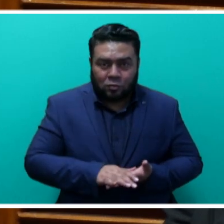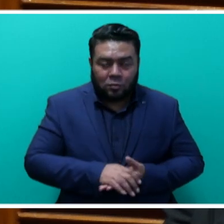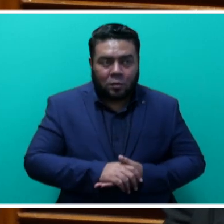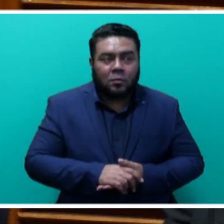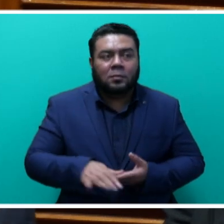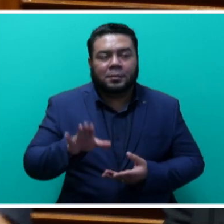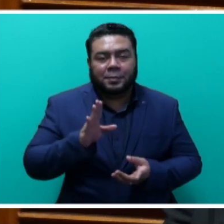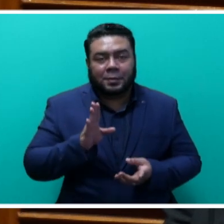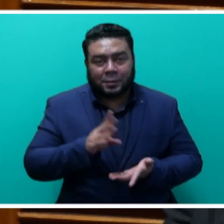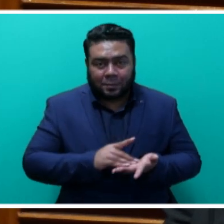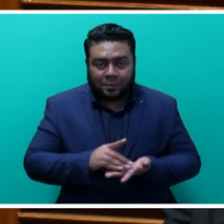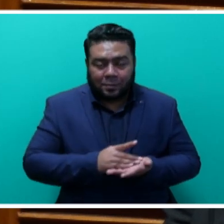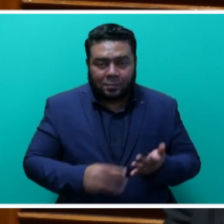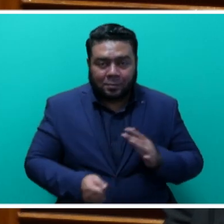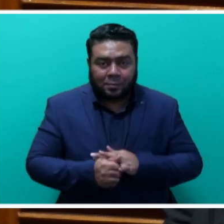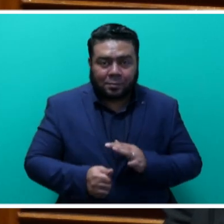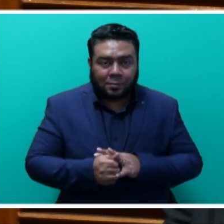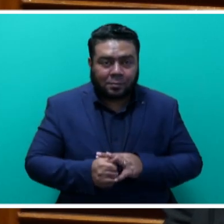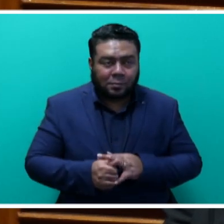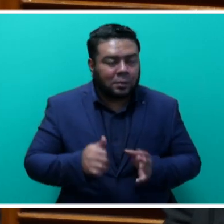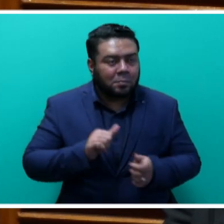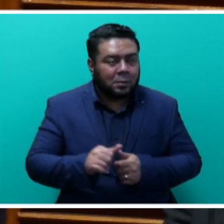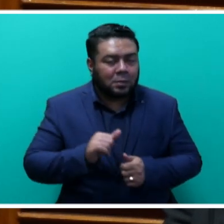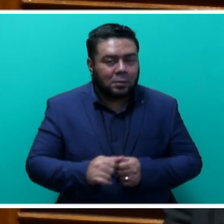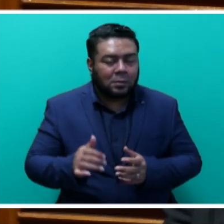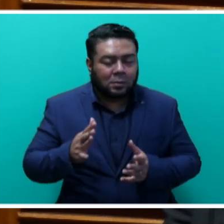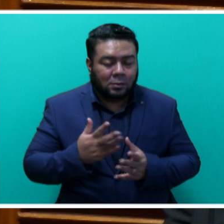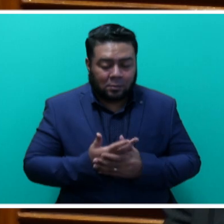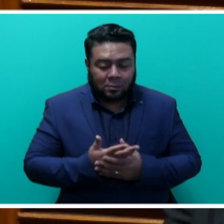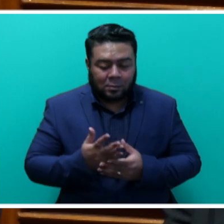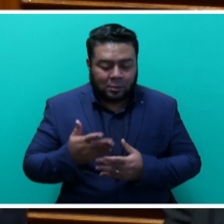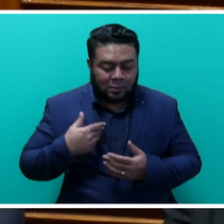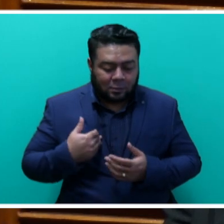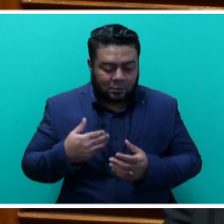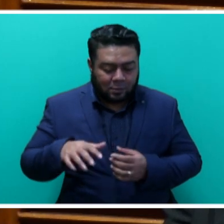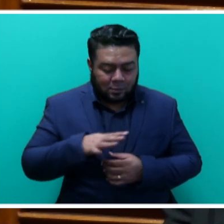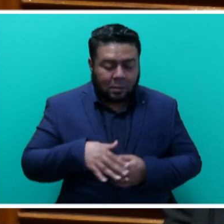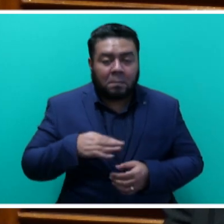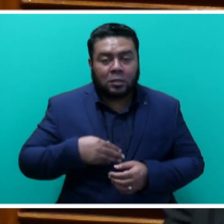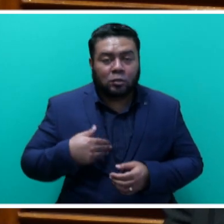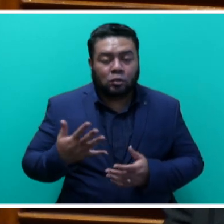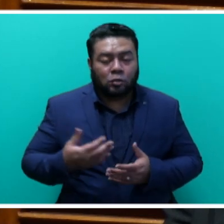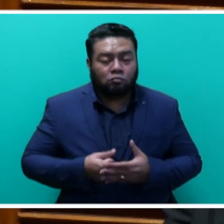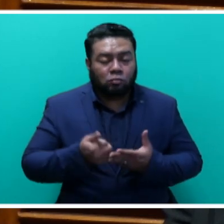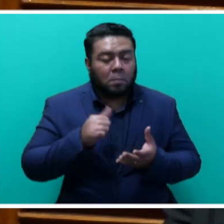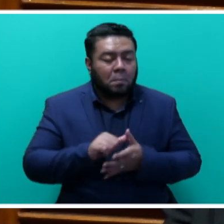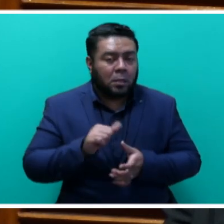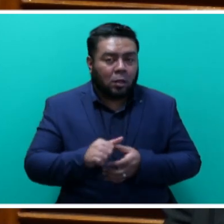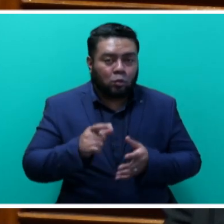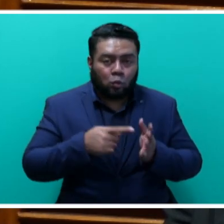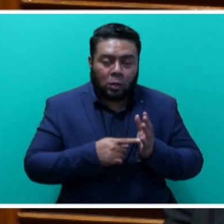diseases and access to better hygiene, living conditions, the Ministry provided communities with better sanitation